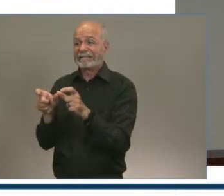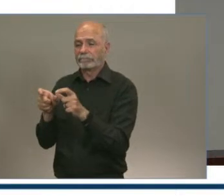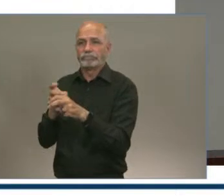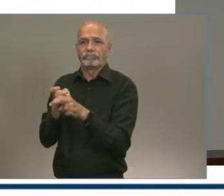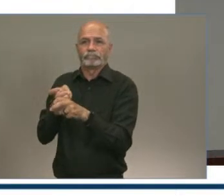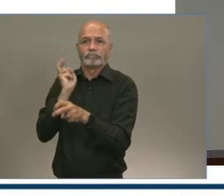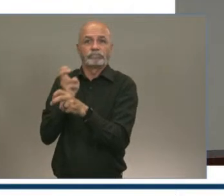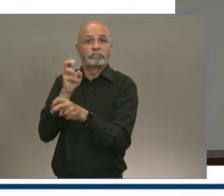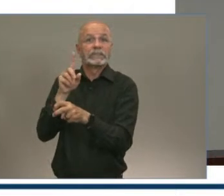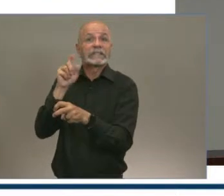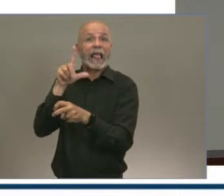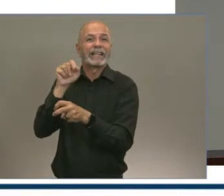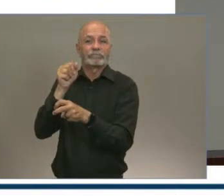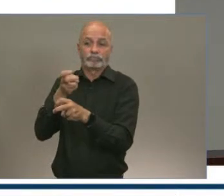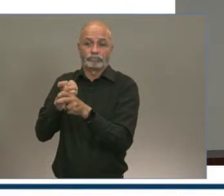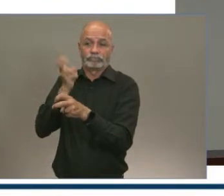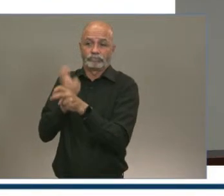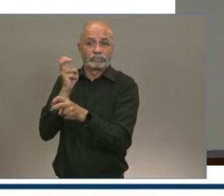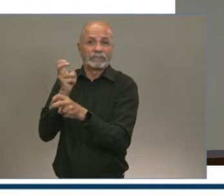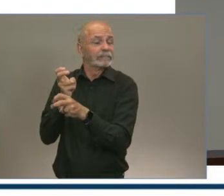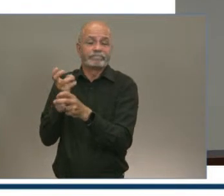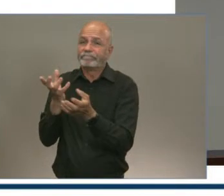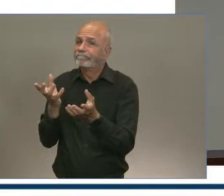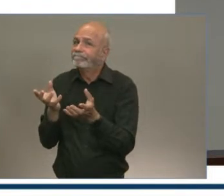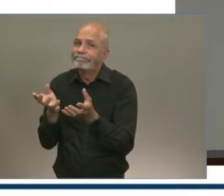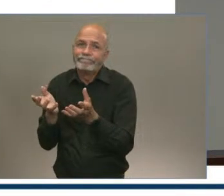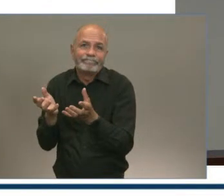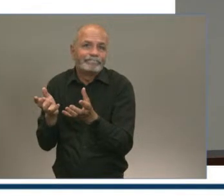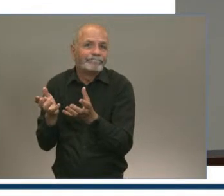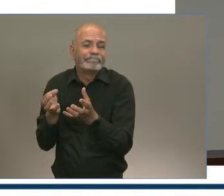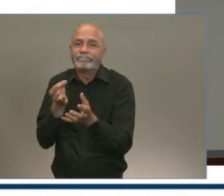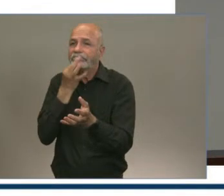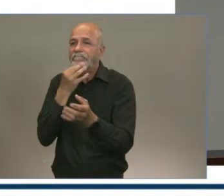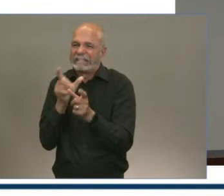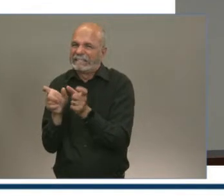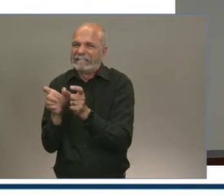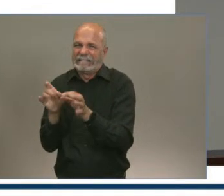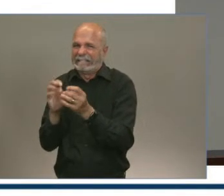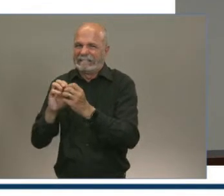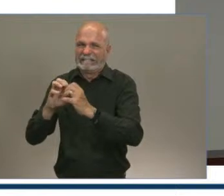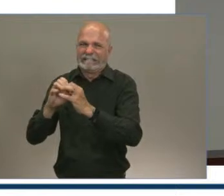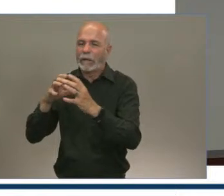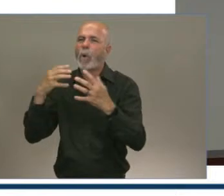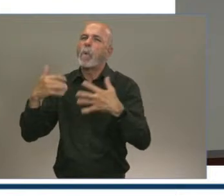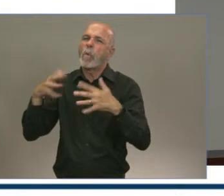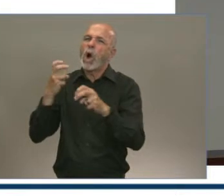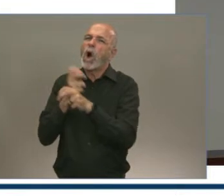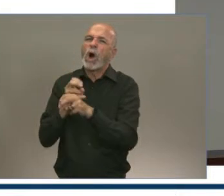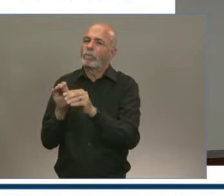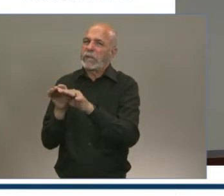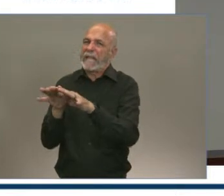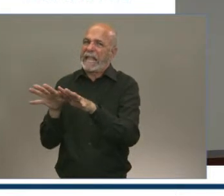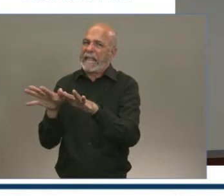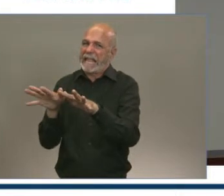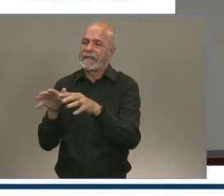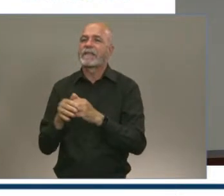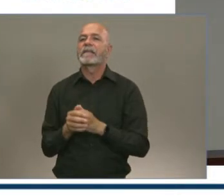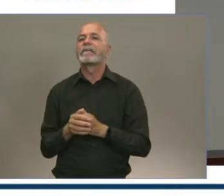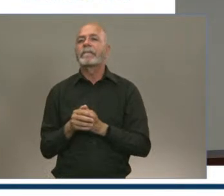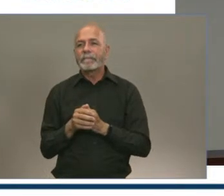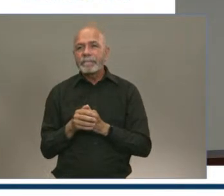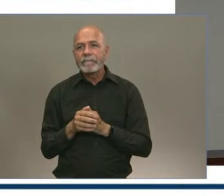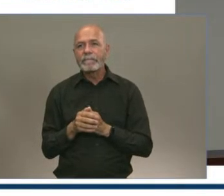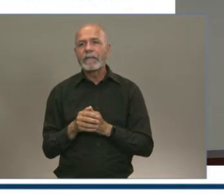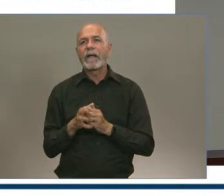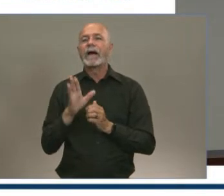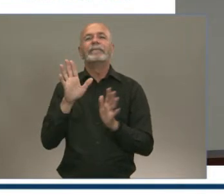this latest variant strain. And so that is why we have to